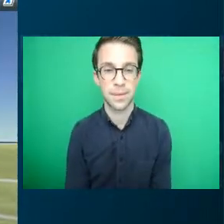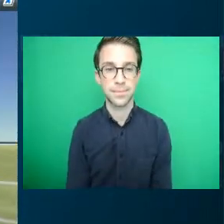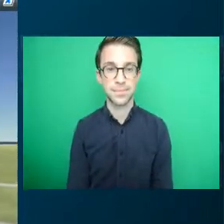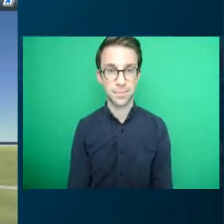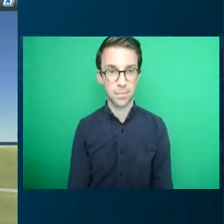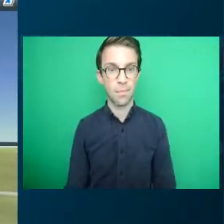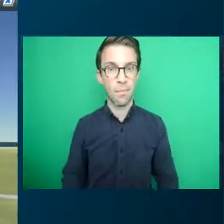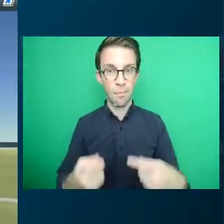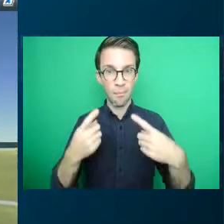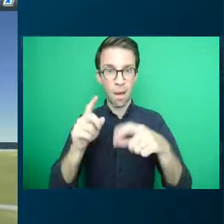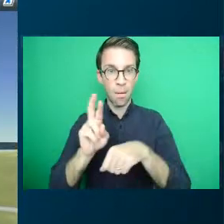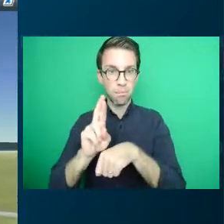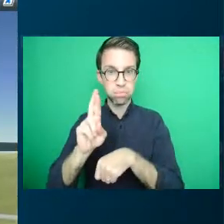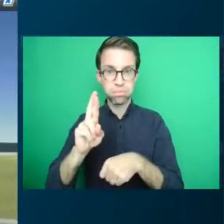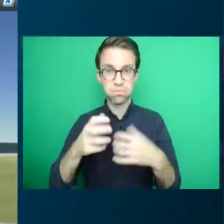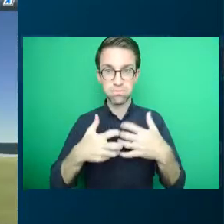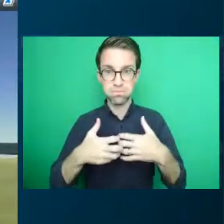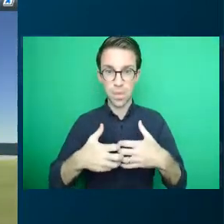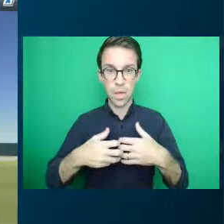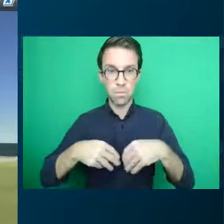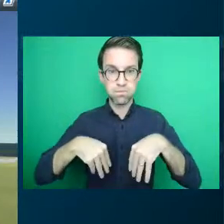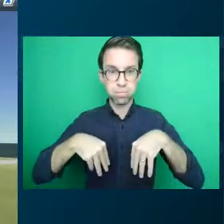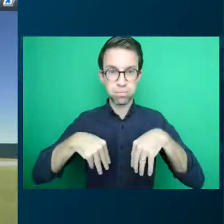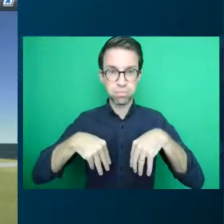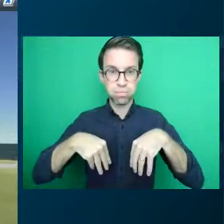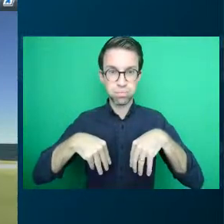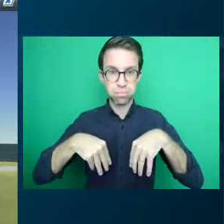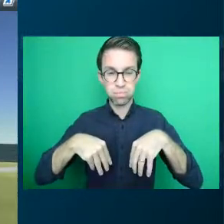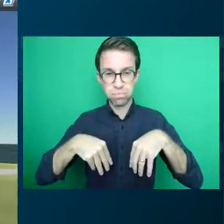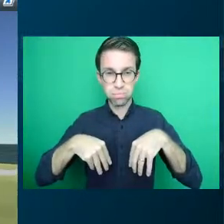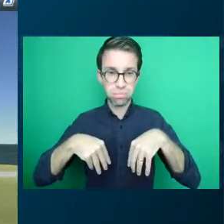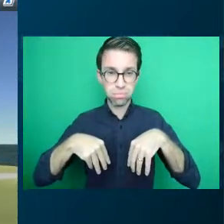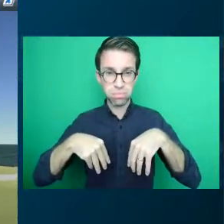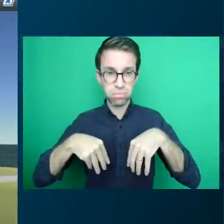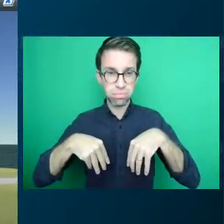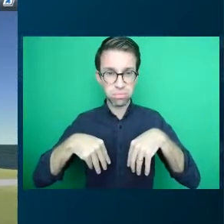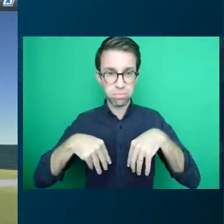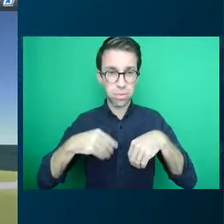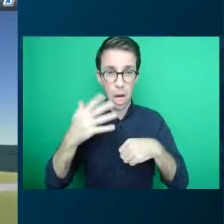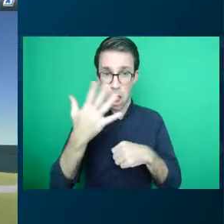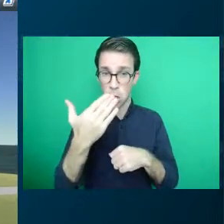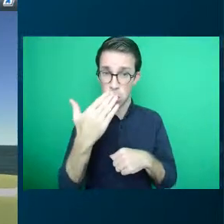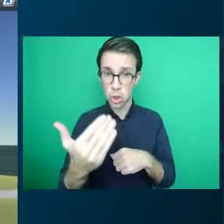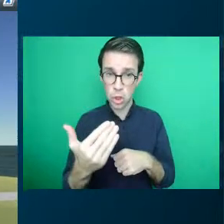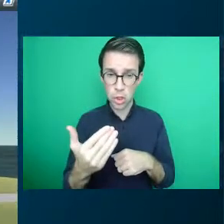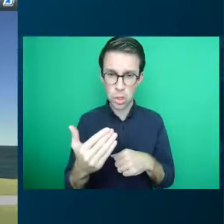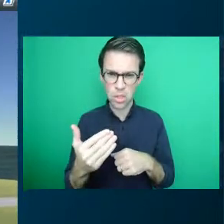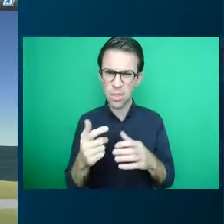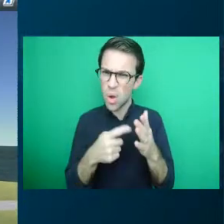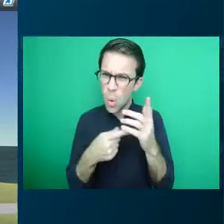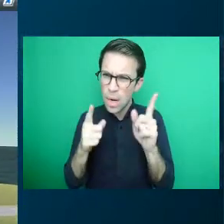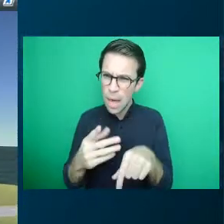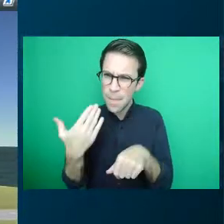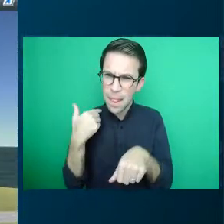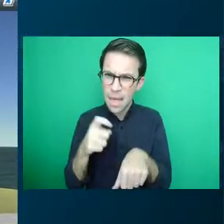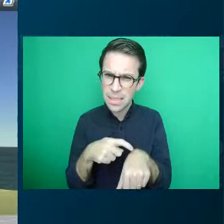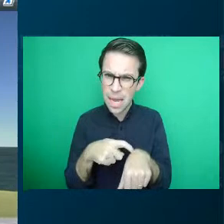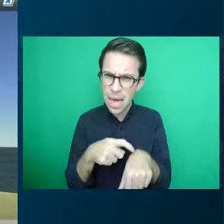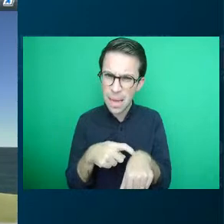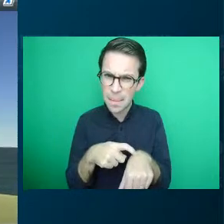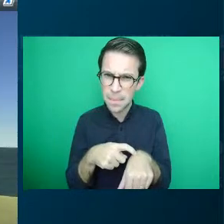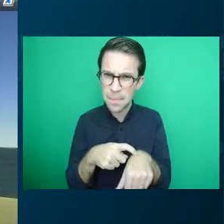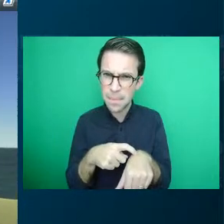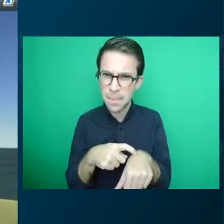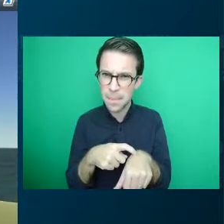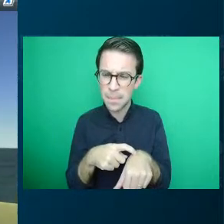we go. We see that rocket engine just barely able to lift the rocket off, but that looks good. What happened last time? Last time when my rocket